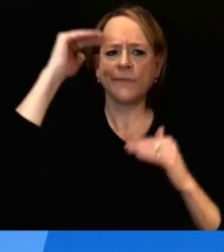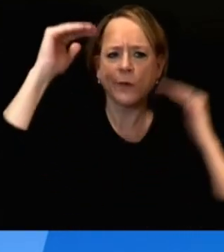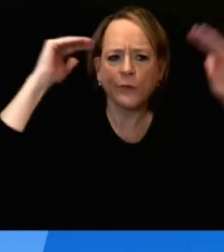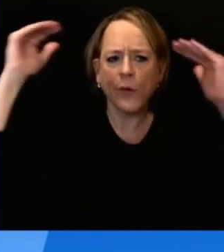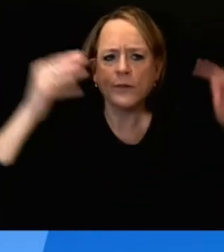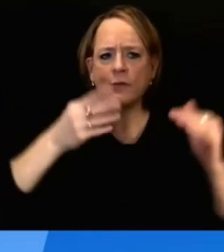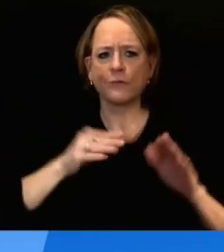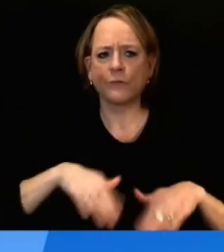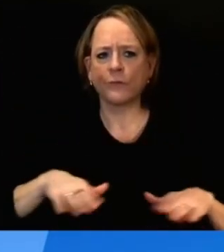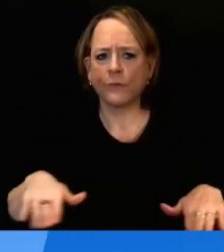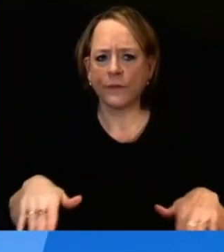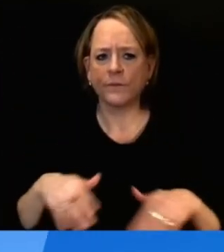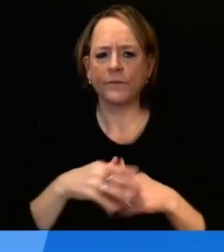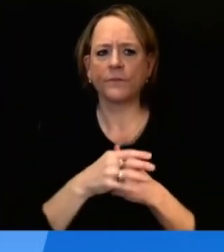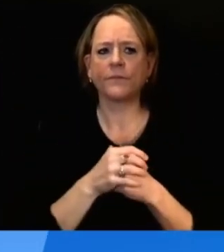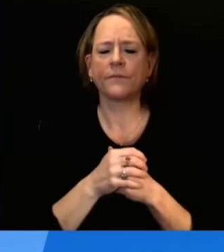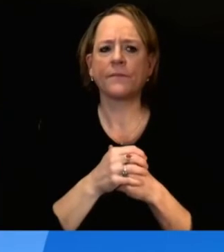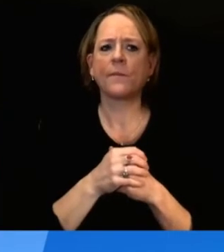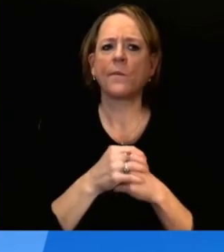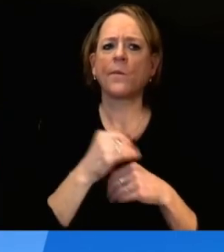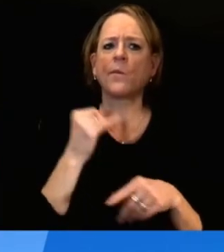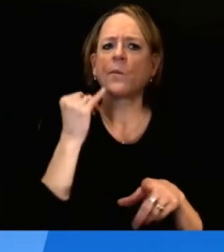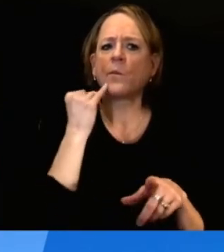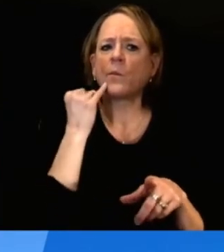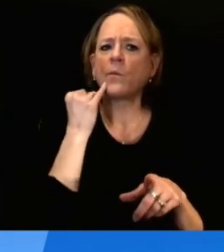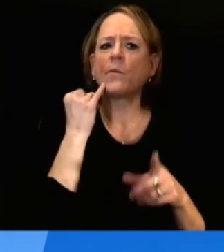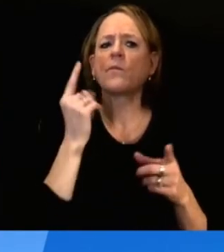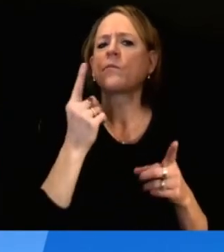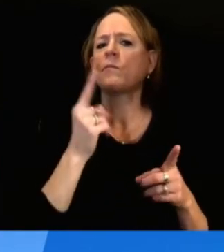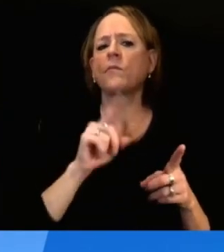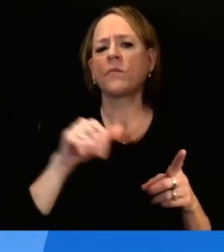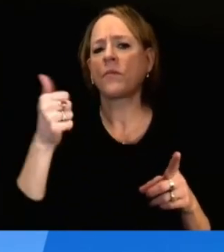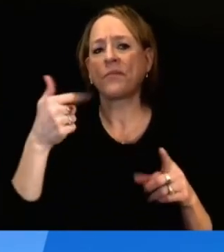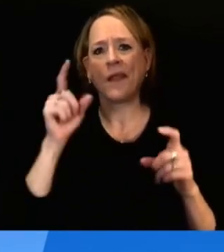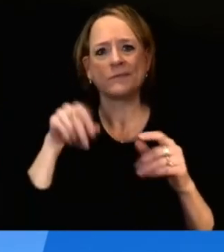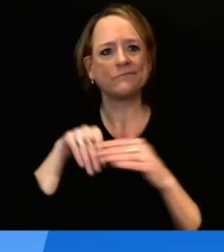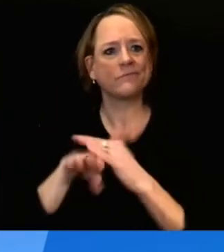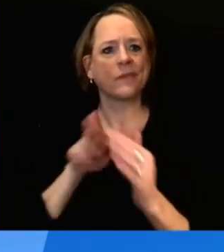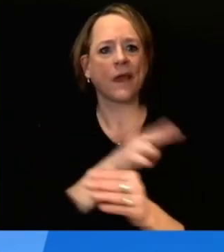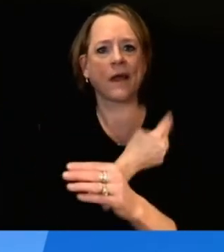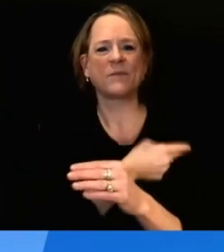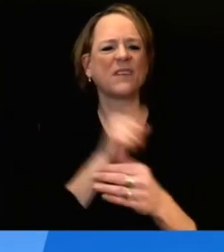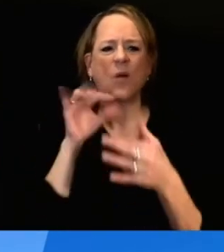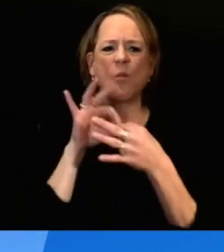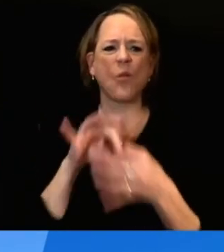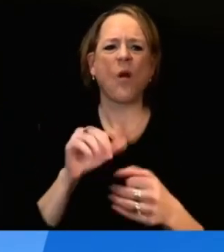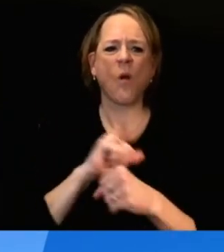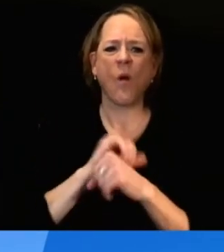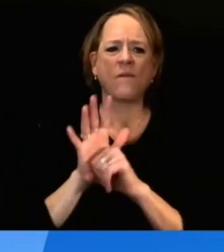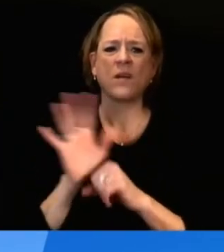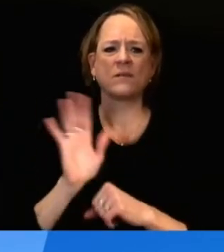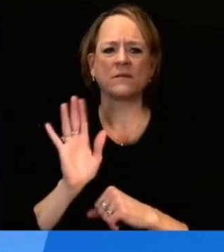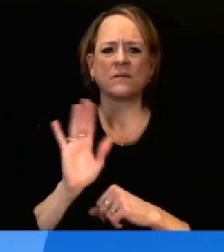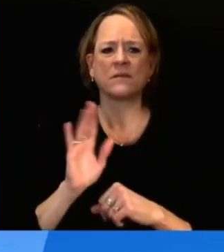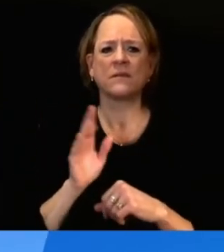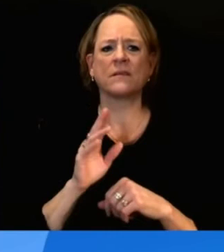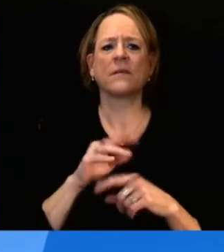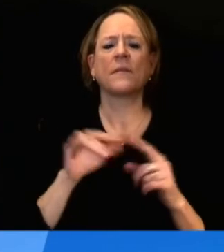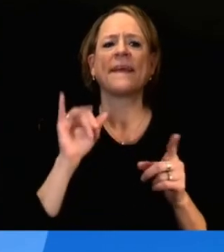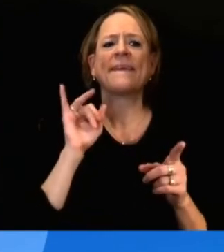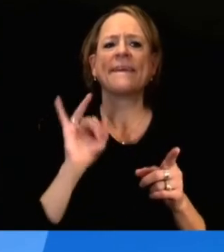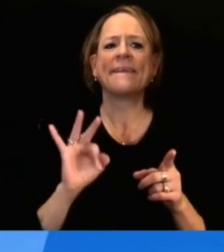like it's a traumatic injury or something unrelated, but they test positive for COVID while they're in a hospital, does that count as a